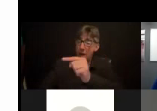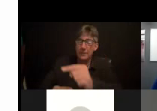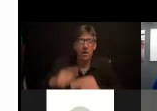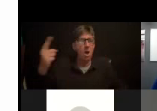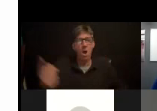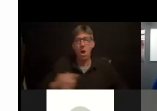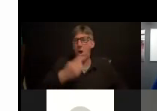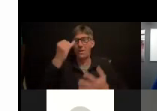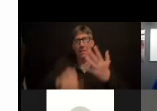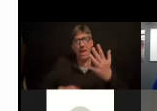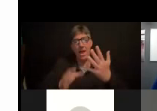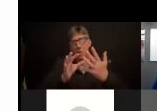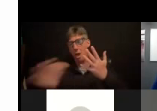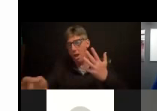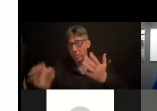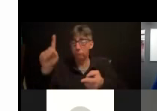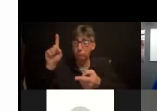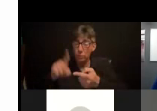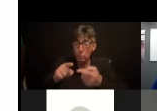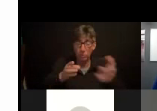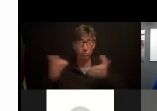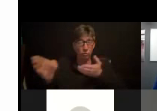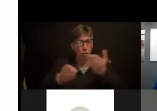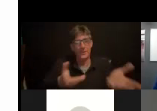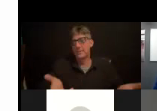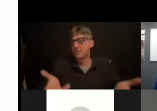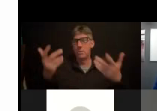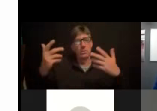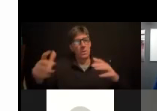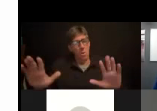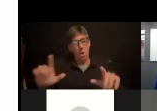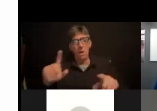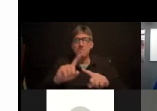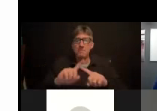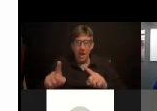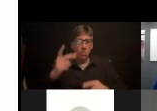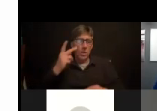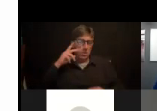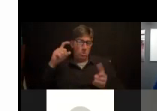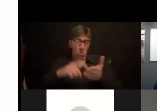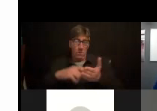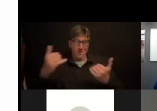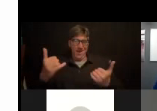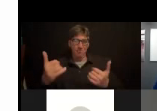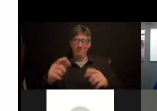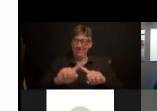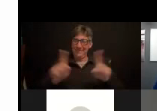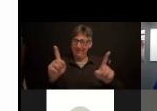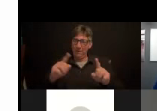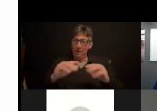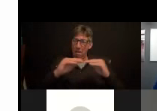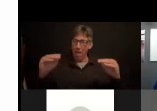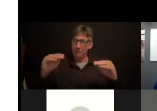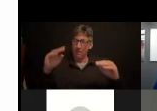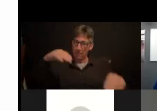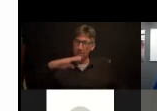resort. And building on the fact that we have seen different travel patterns because of COVID-19, when we think about